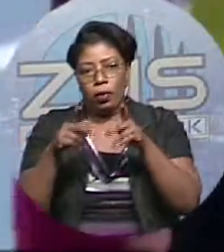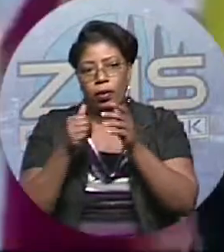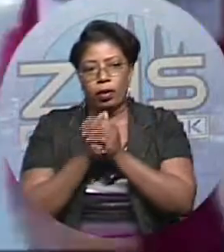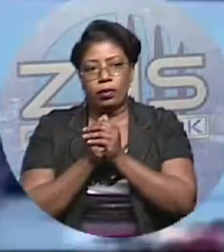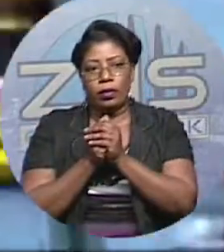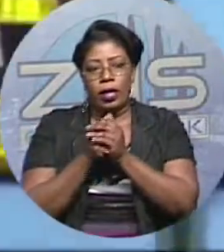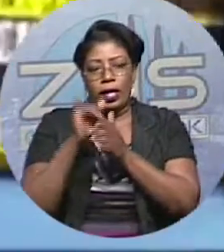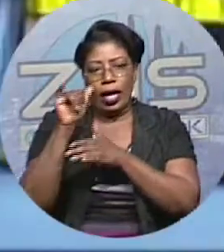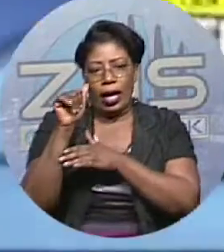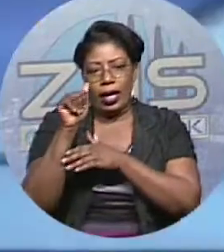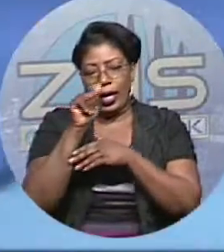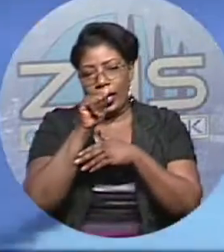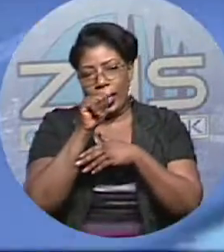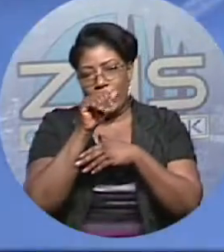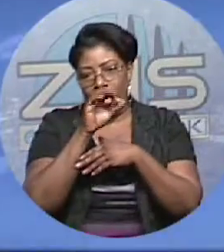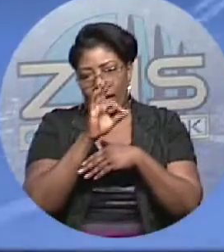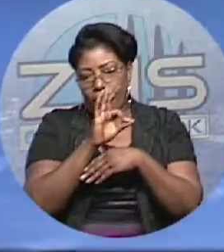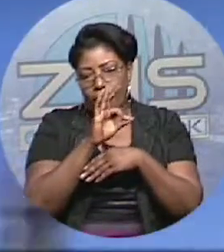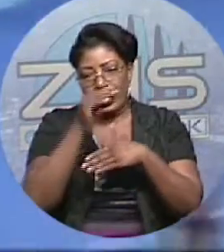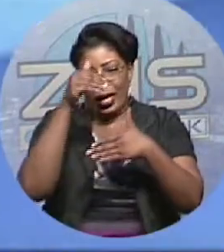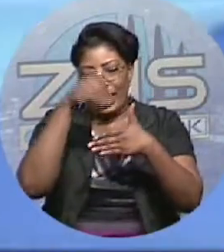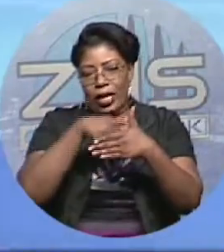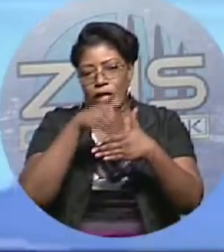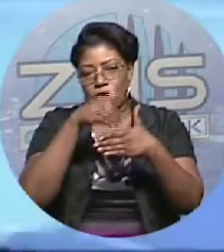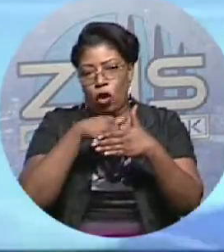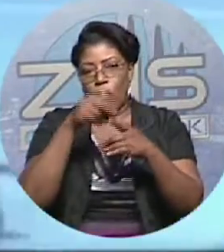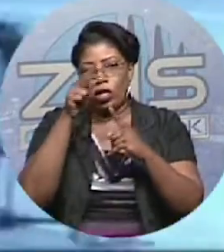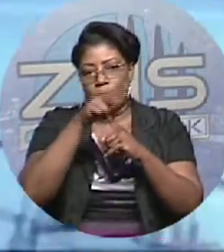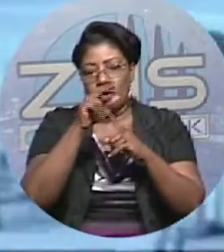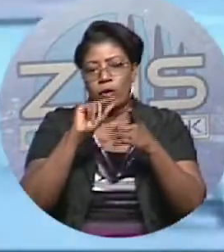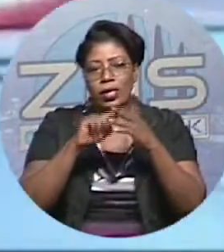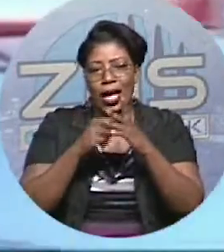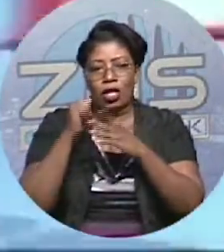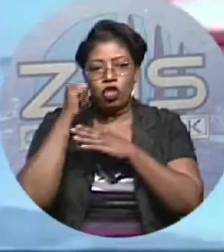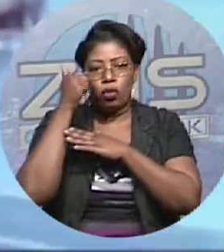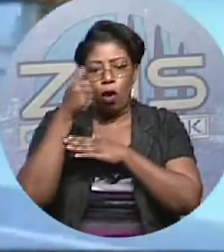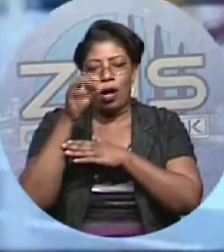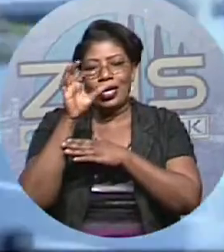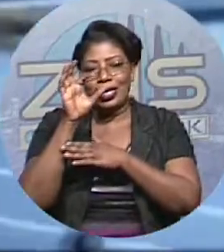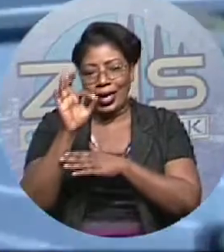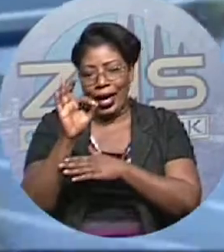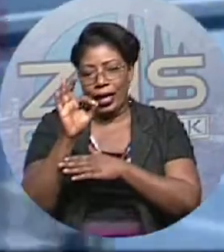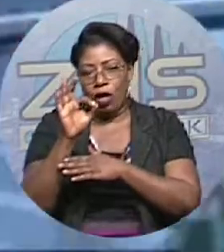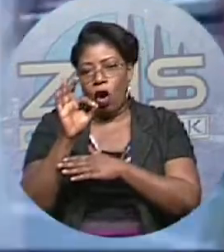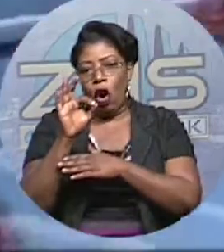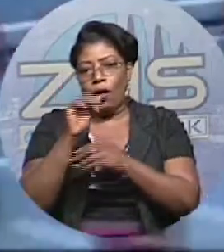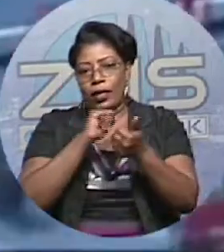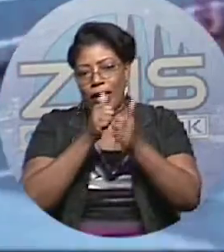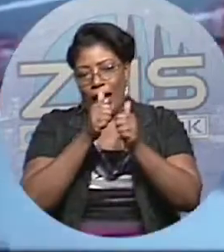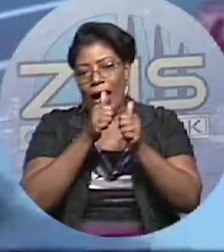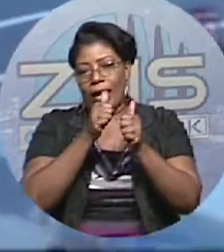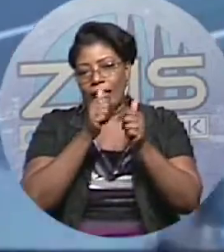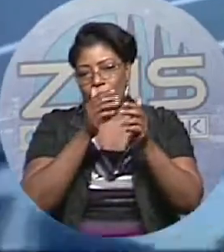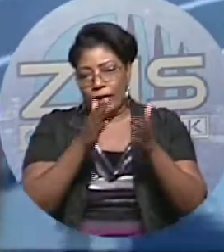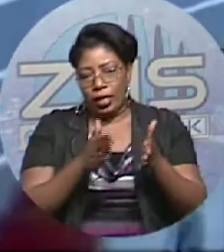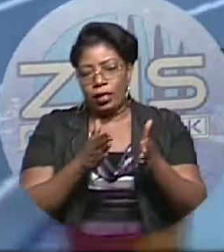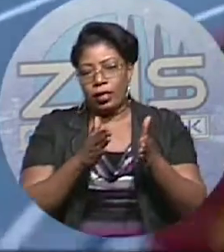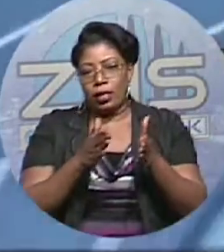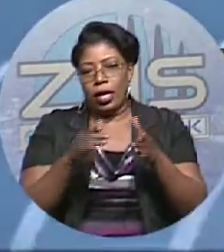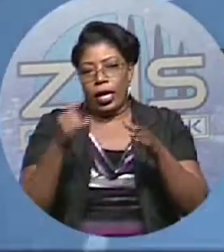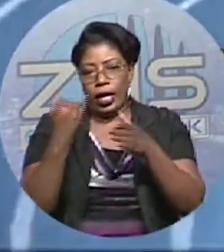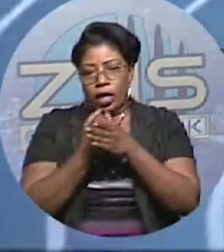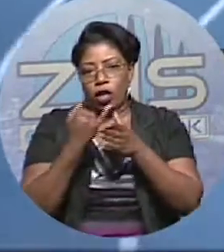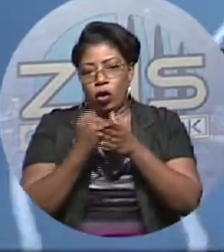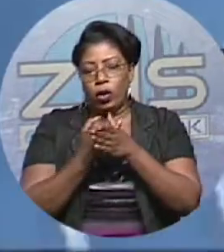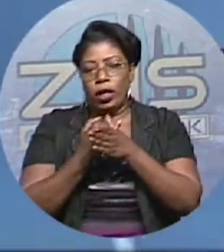the IAAF World Indoor Track and Field Championships will get started tomorrow. 9 of our elite athletes, including Chris Brown, are in Portland, Oregon